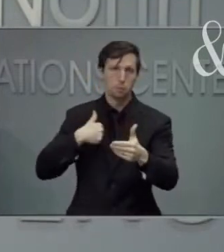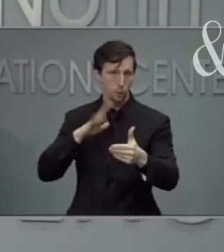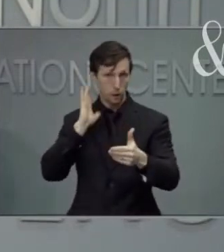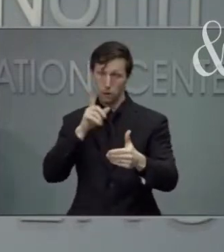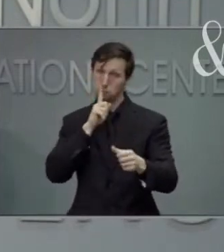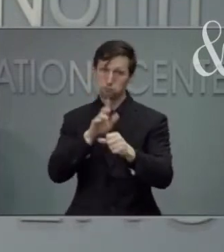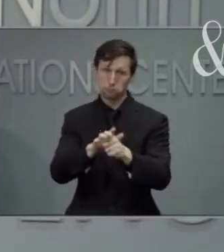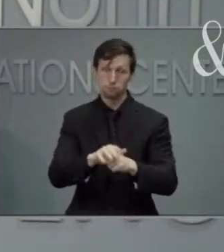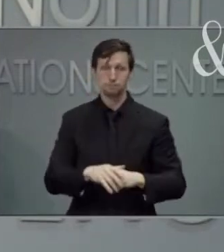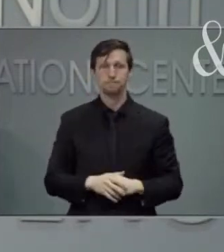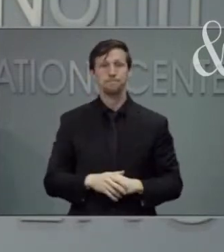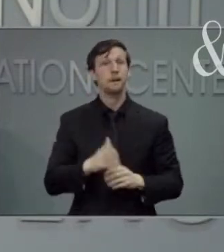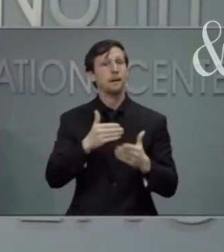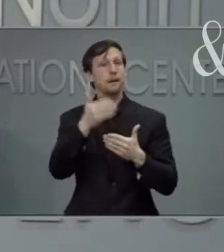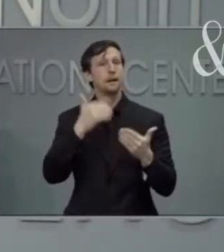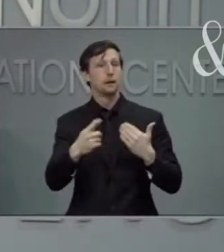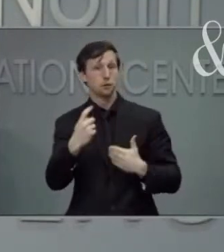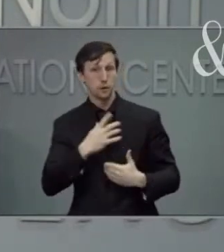Next question, please.